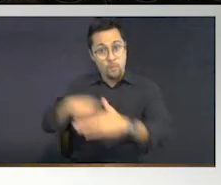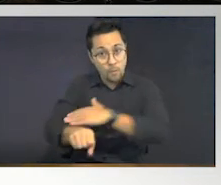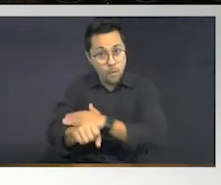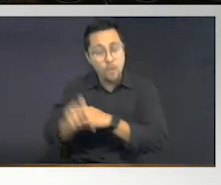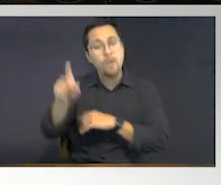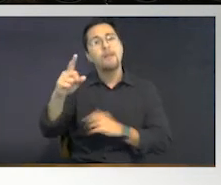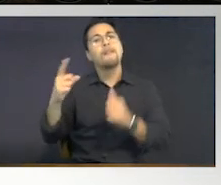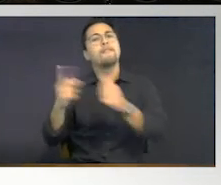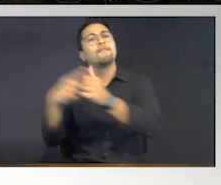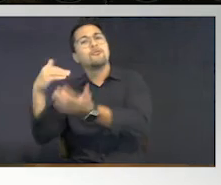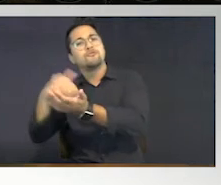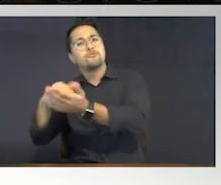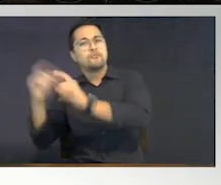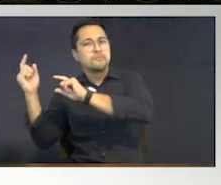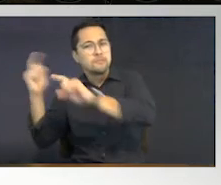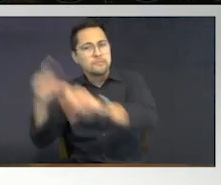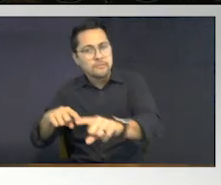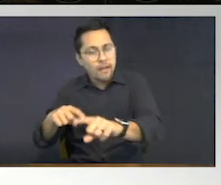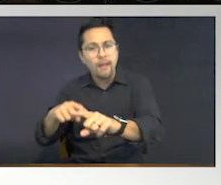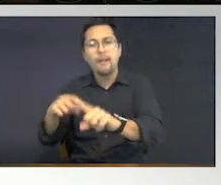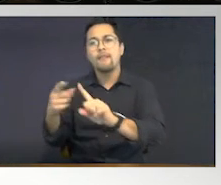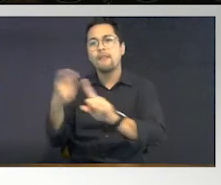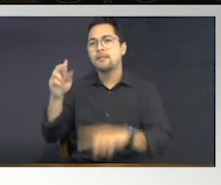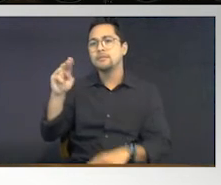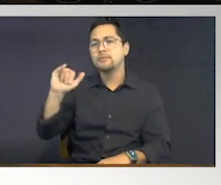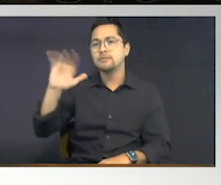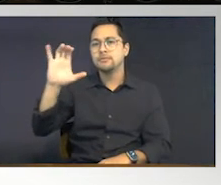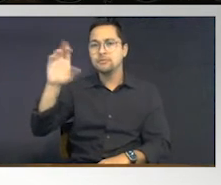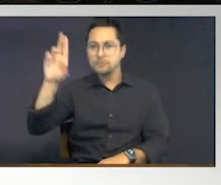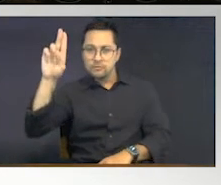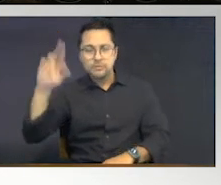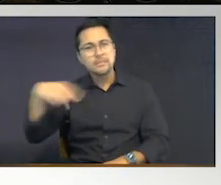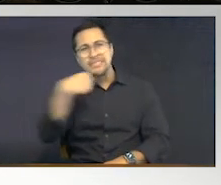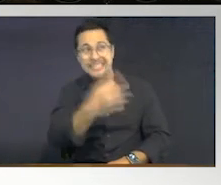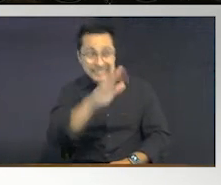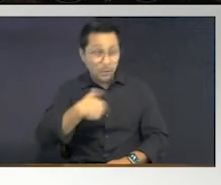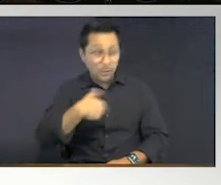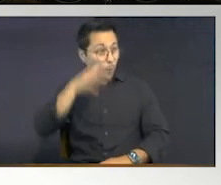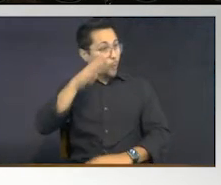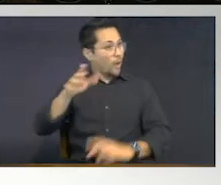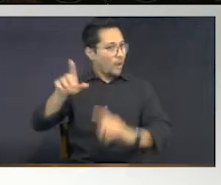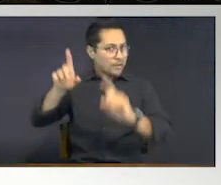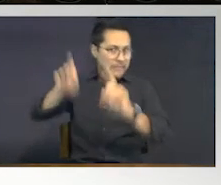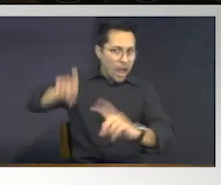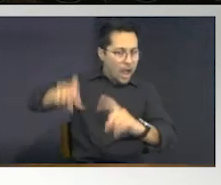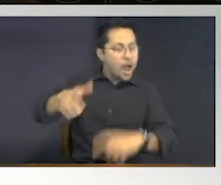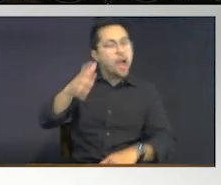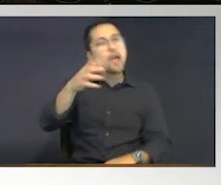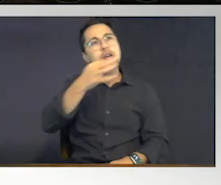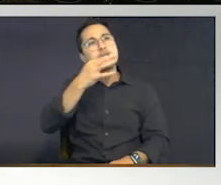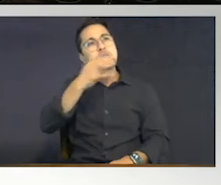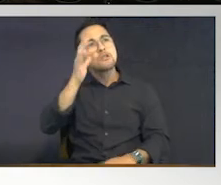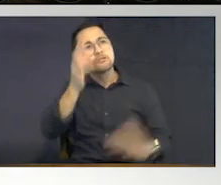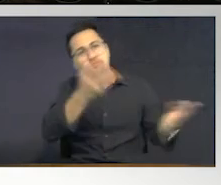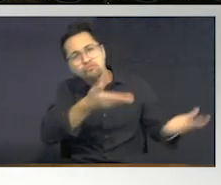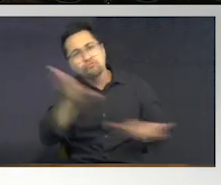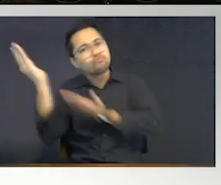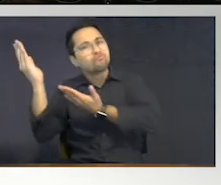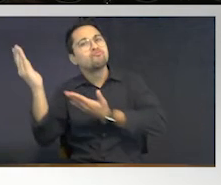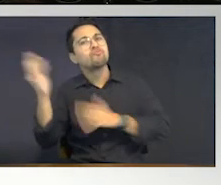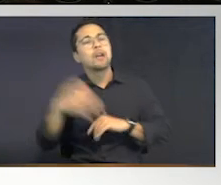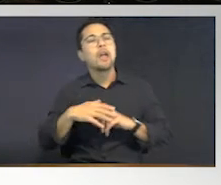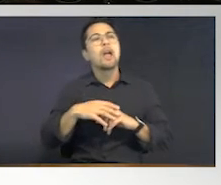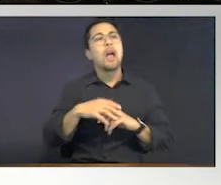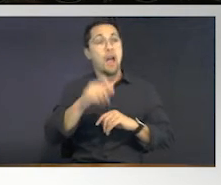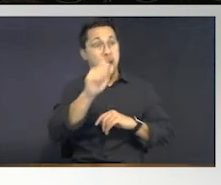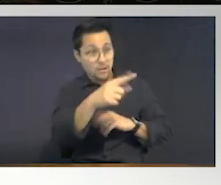first doctor that came in from the NICU, came in and said, we're running some tests, we're going to transport him, and asked